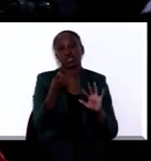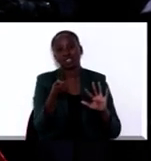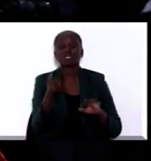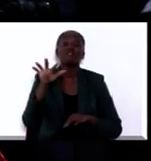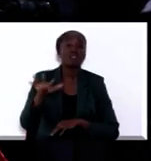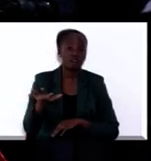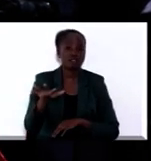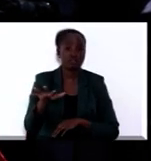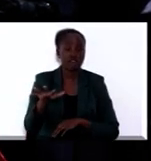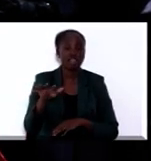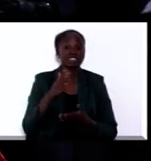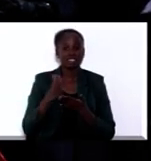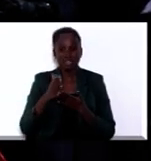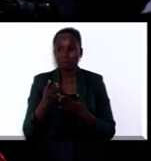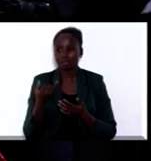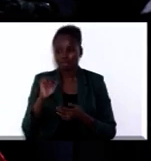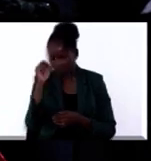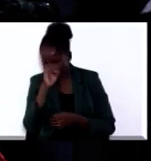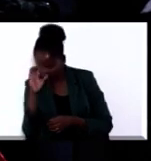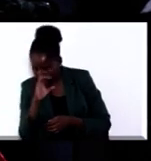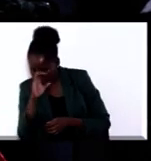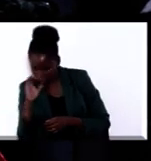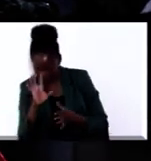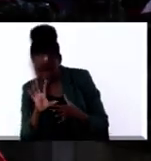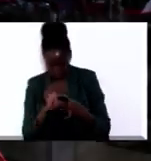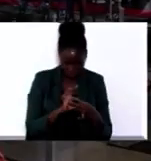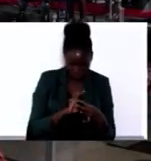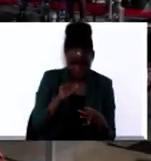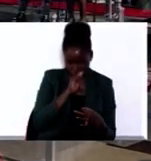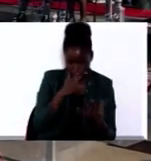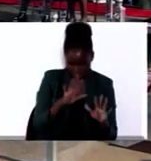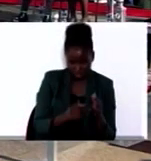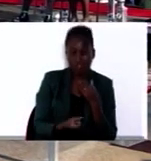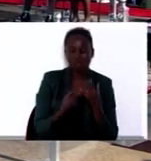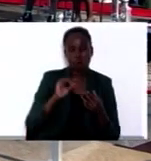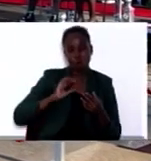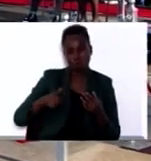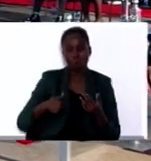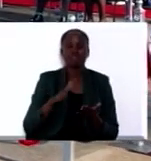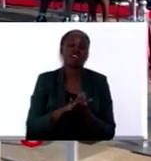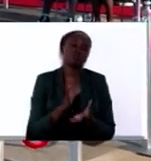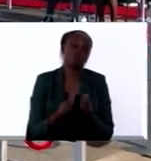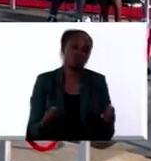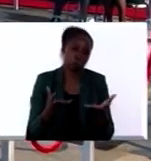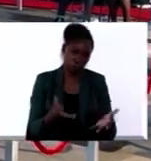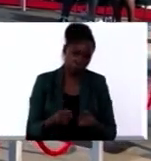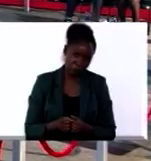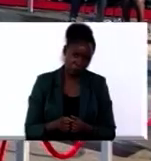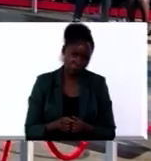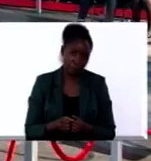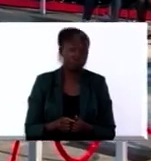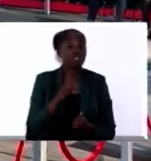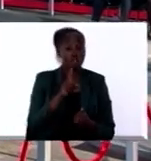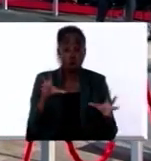7,265 are suspect linked to crimes against women and children. And all